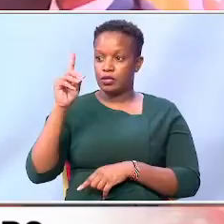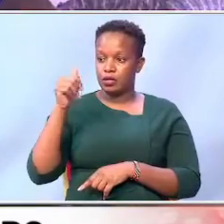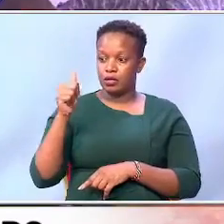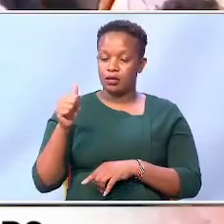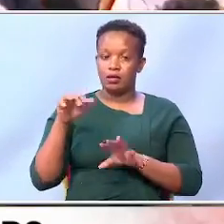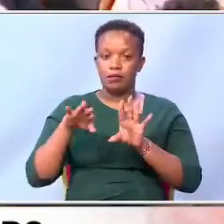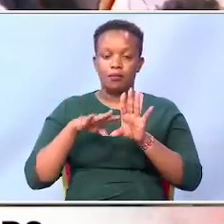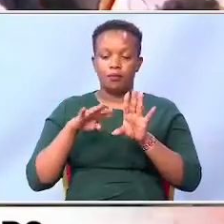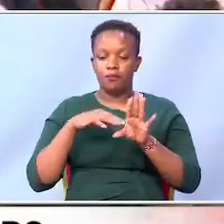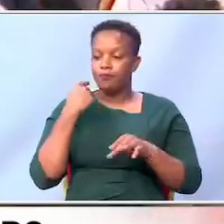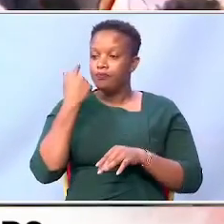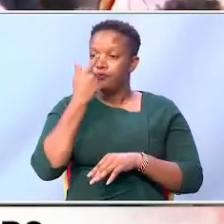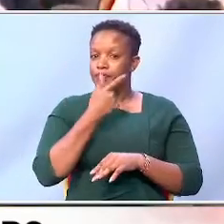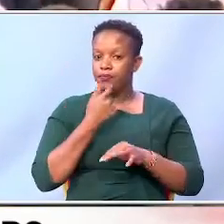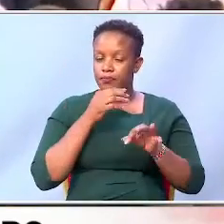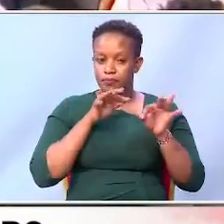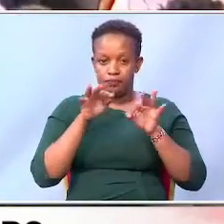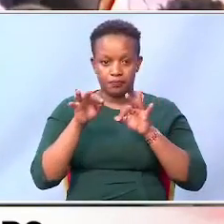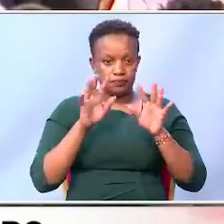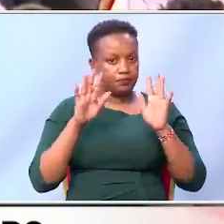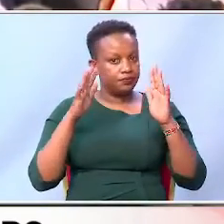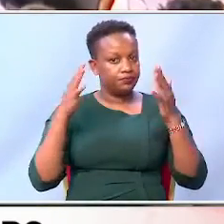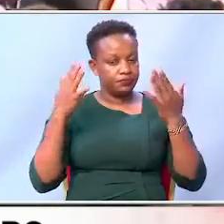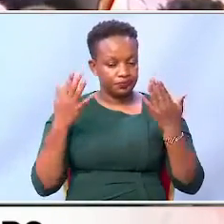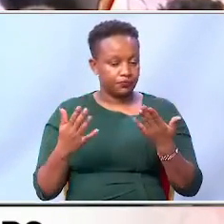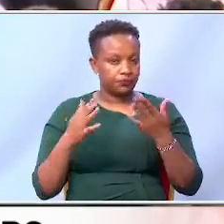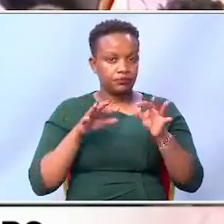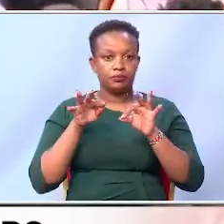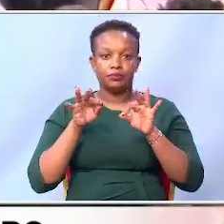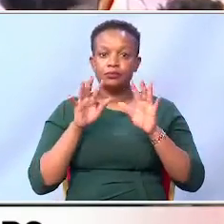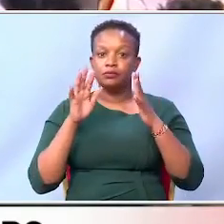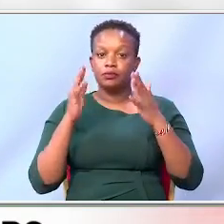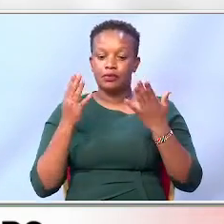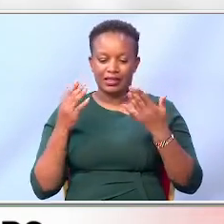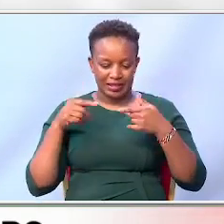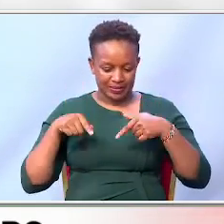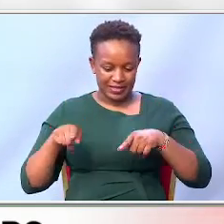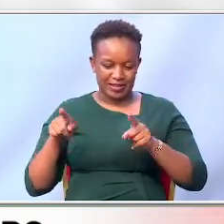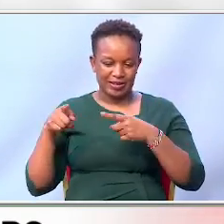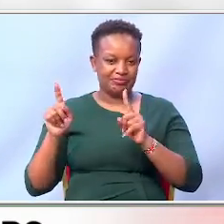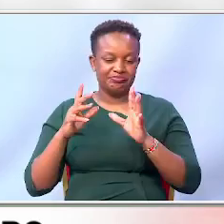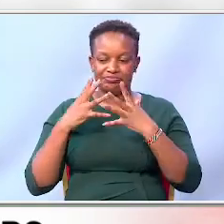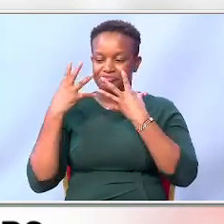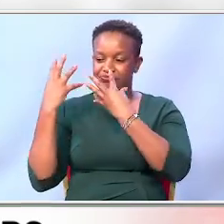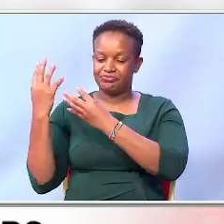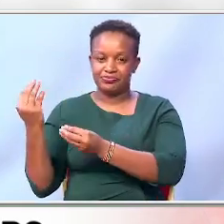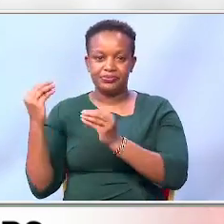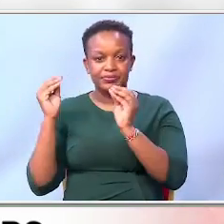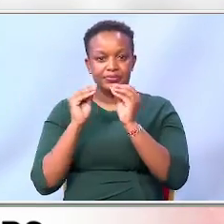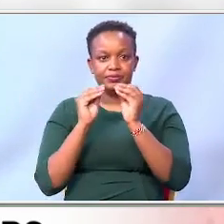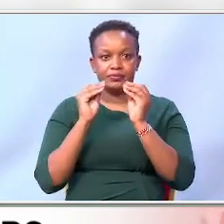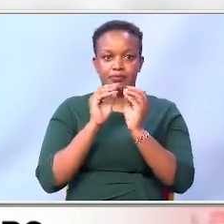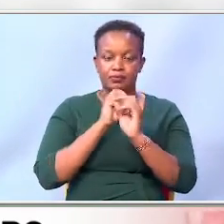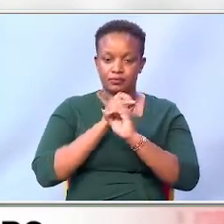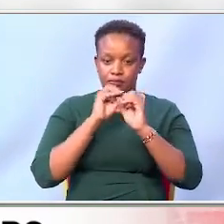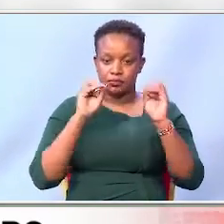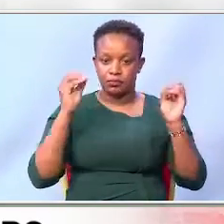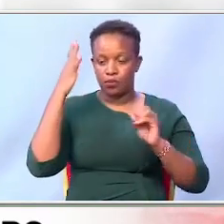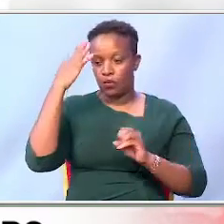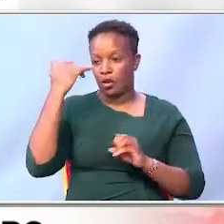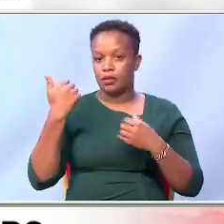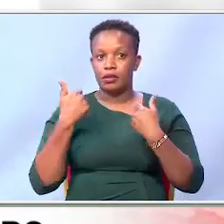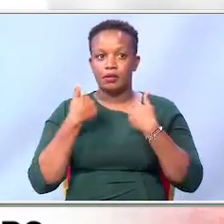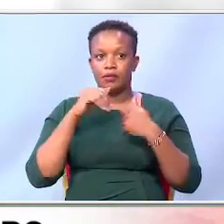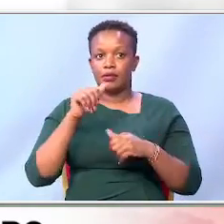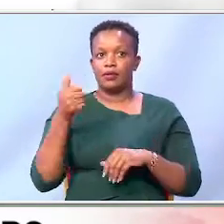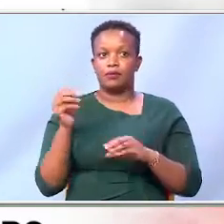who instead took to social media stating that they won't be attending the meeting as they had prior engagements,